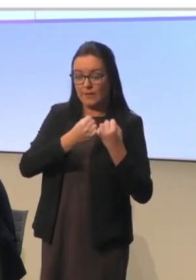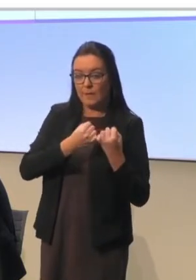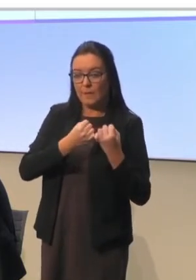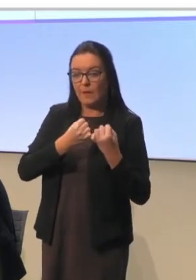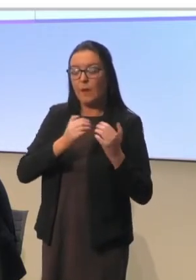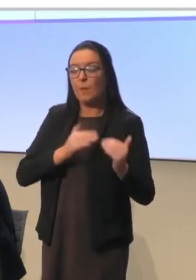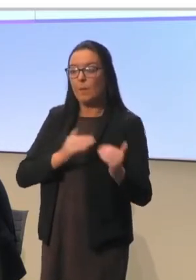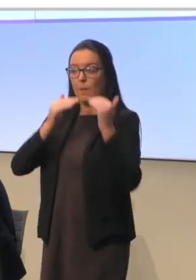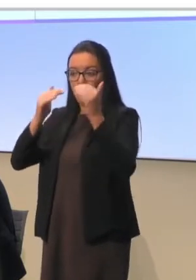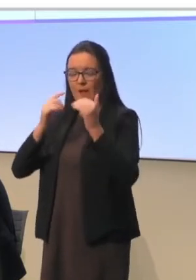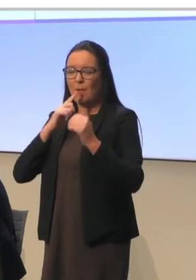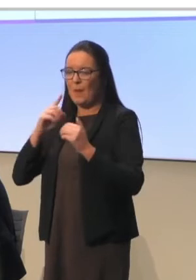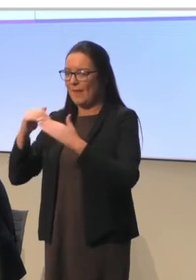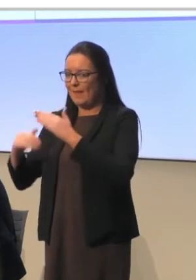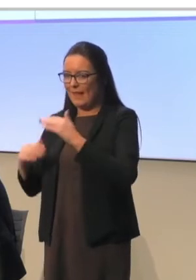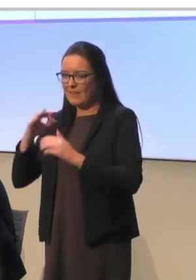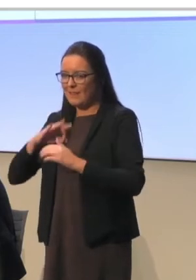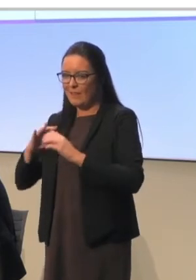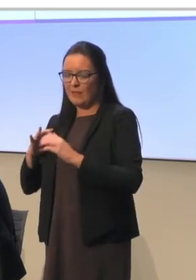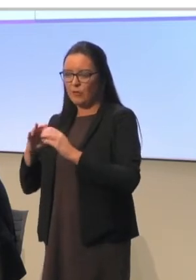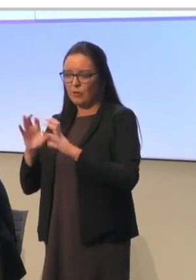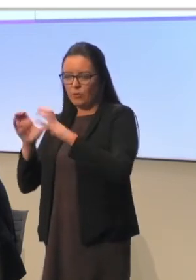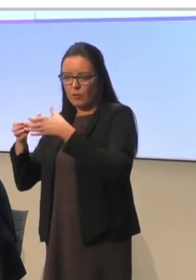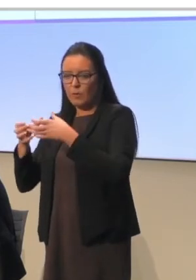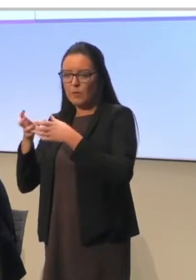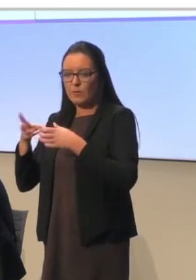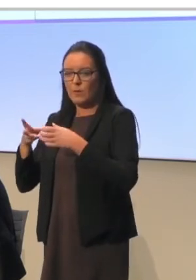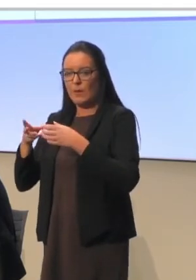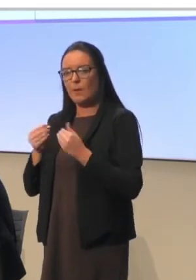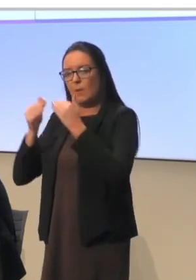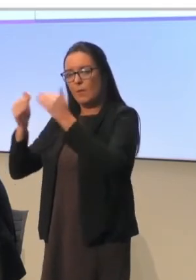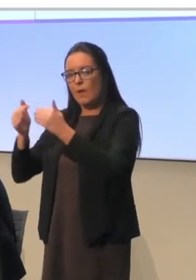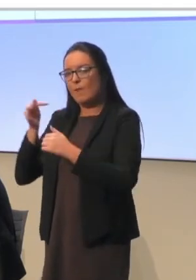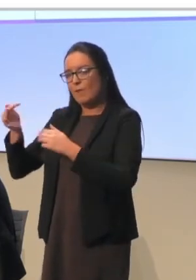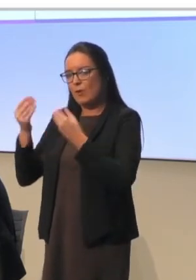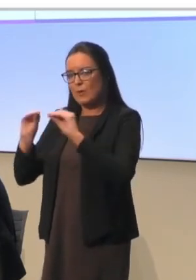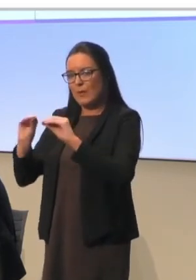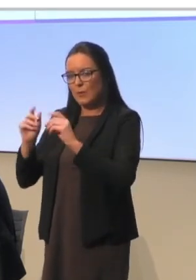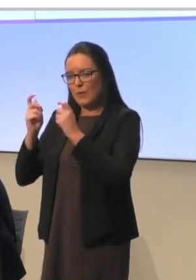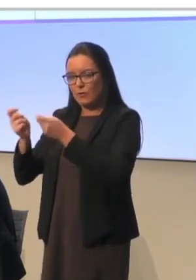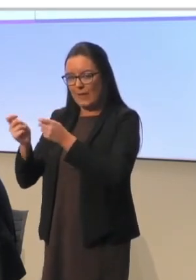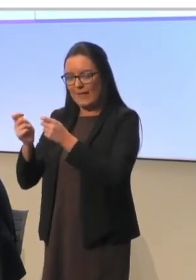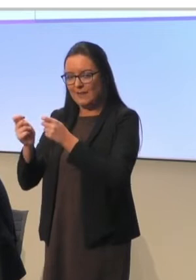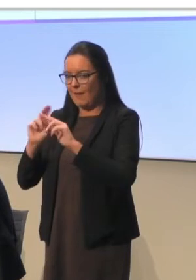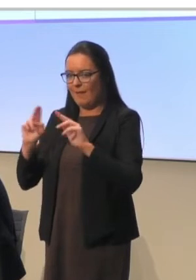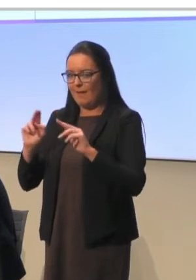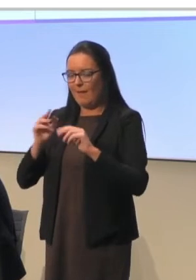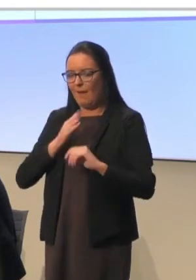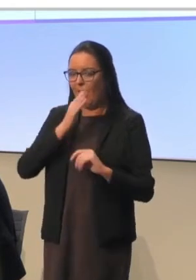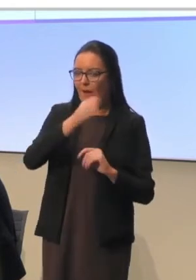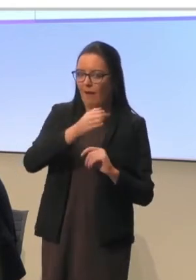those from the less advantaged groups are disproportionately going on to further education and training, or not going on to any